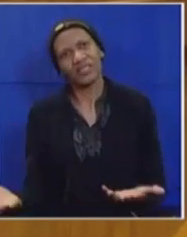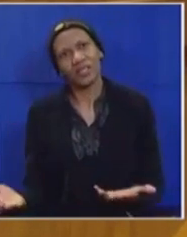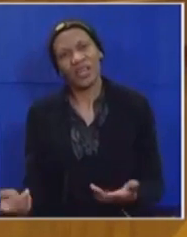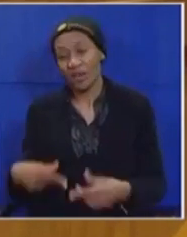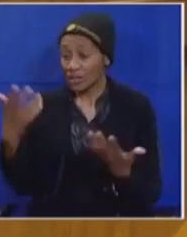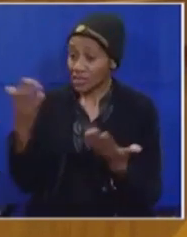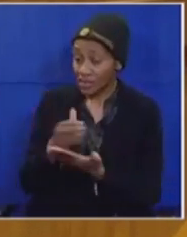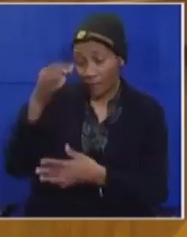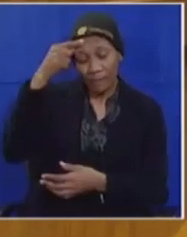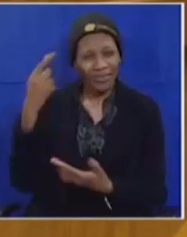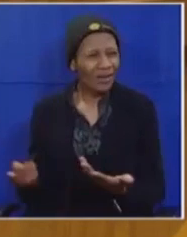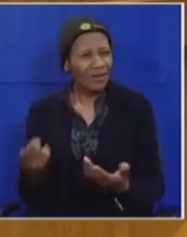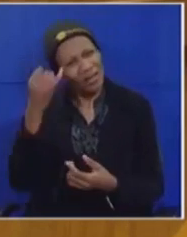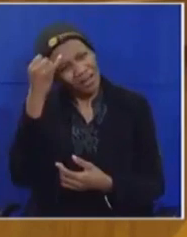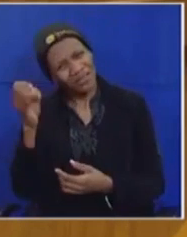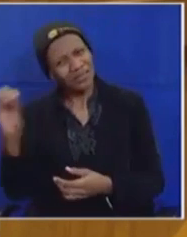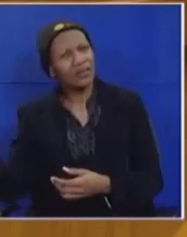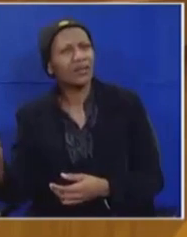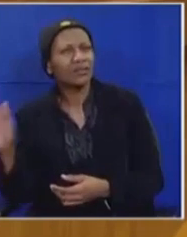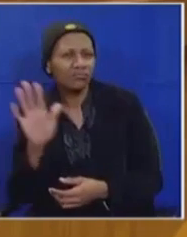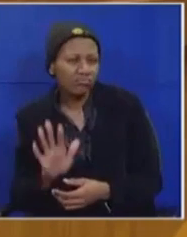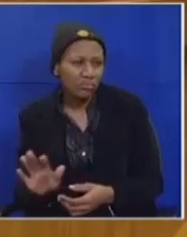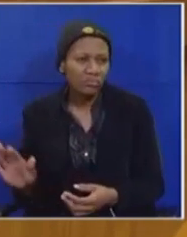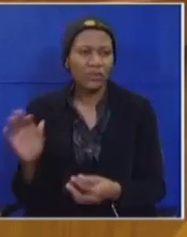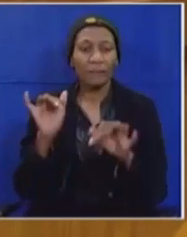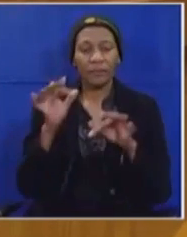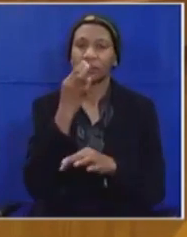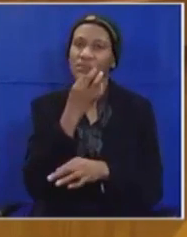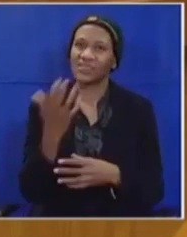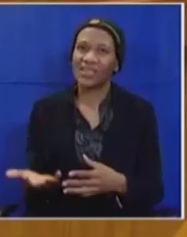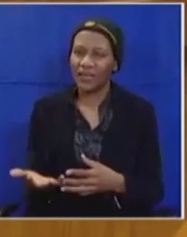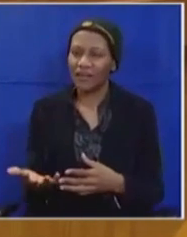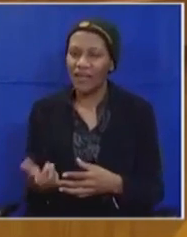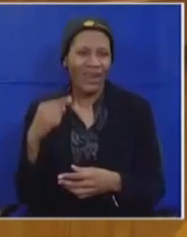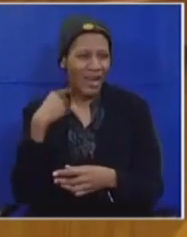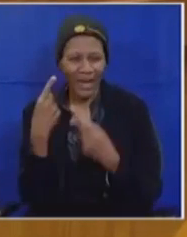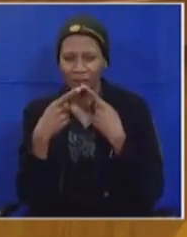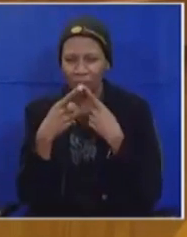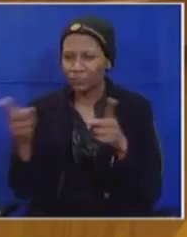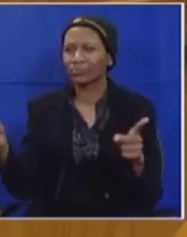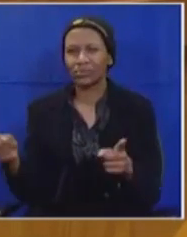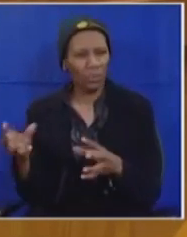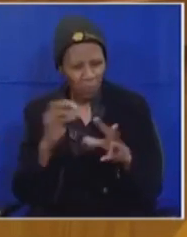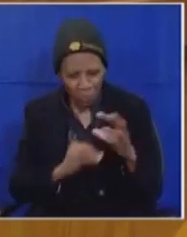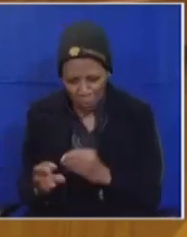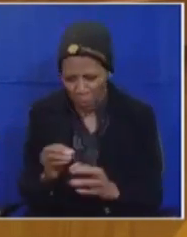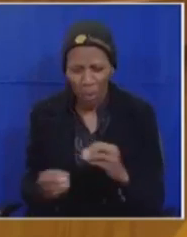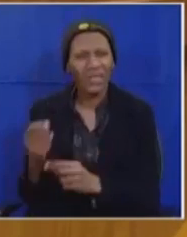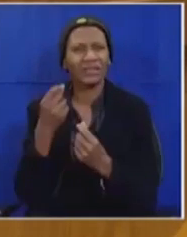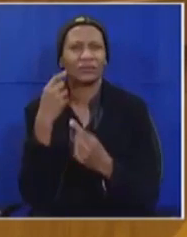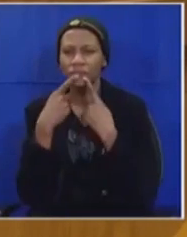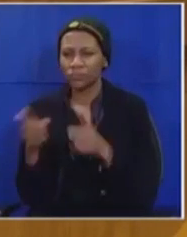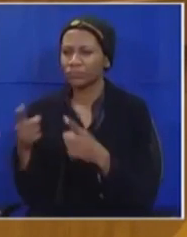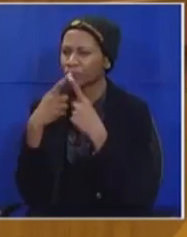psychosis that's been going around, particularly those who are going around and spreading lies and rumors, like organizations